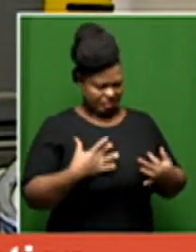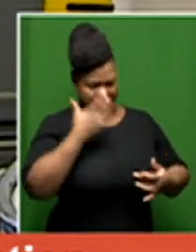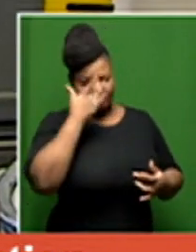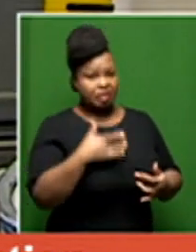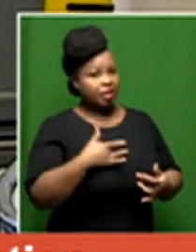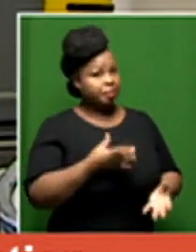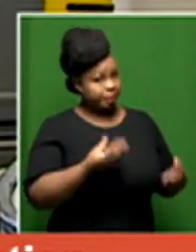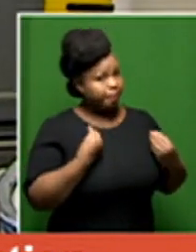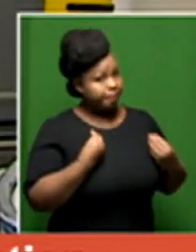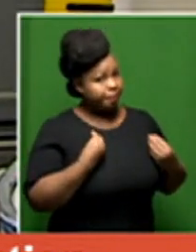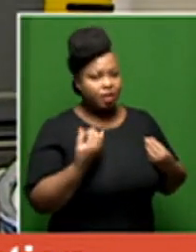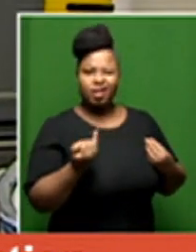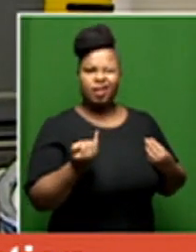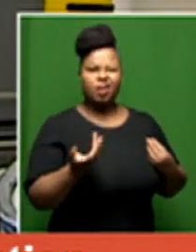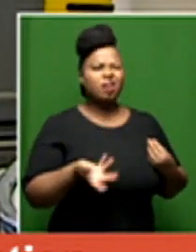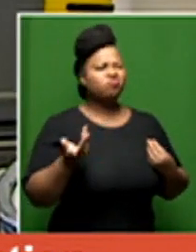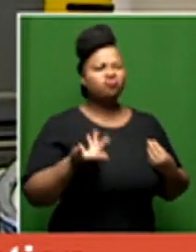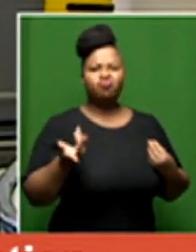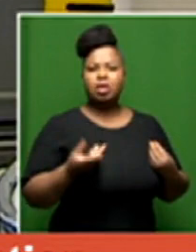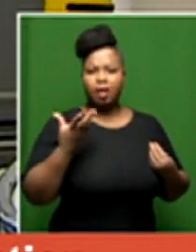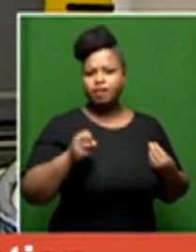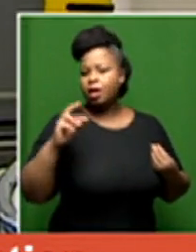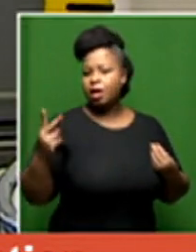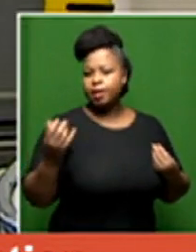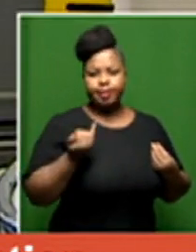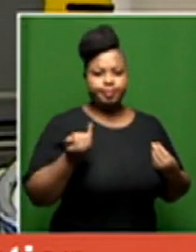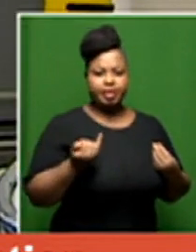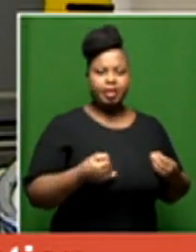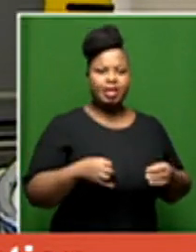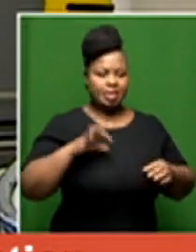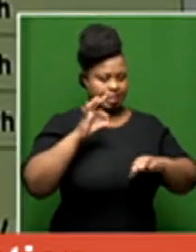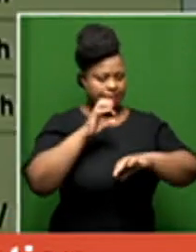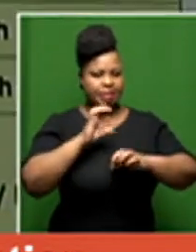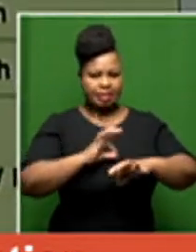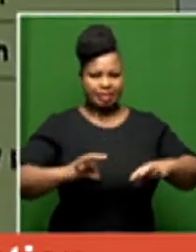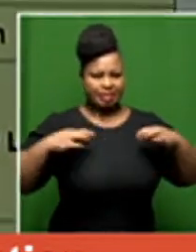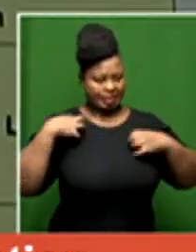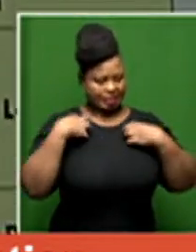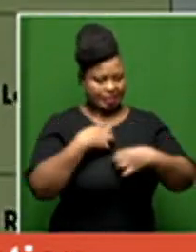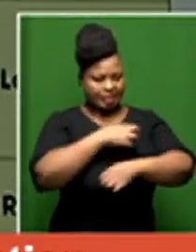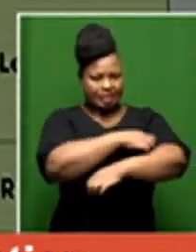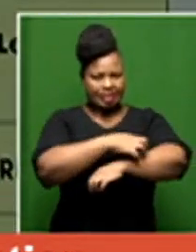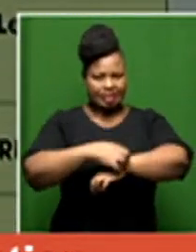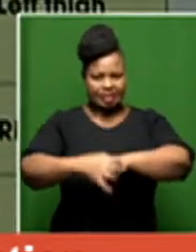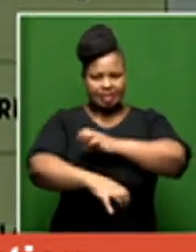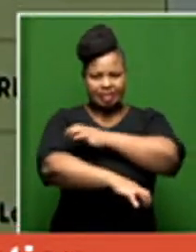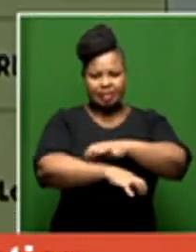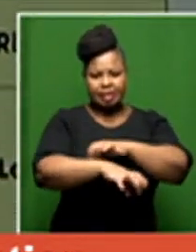diseases, like there are other diseases like measles. If a child doesn't get